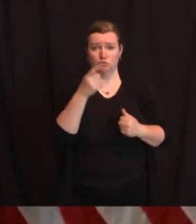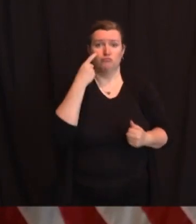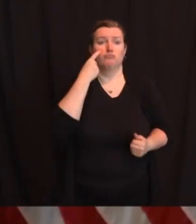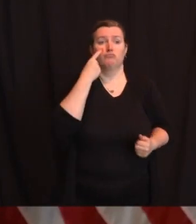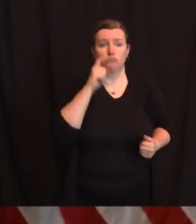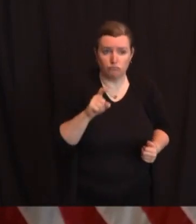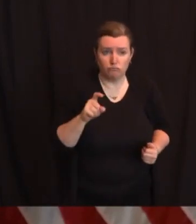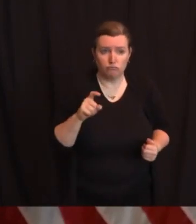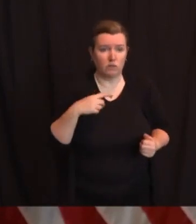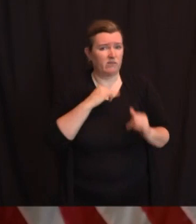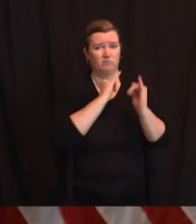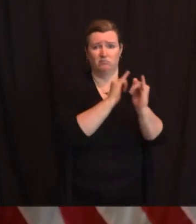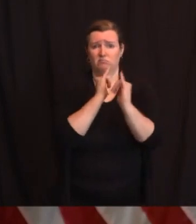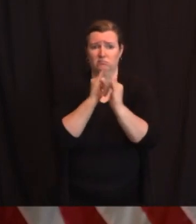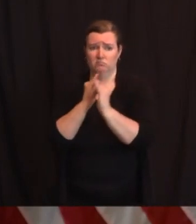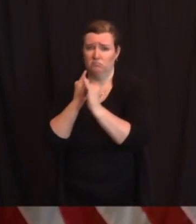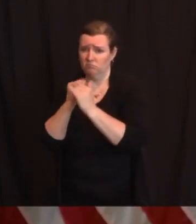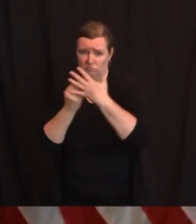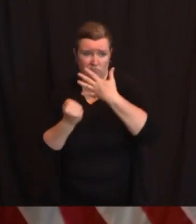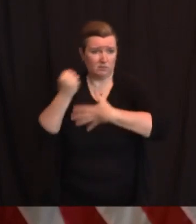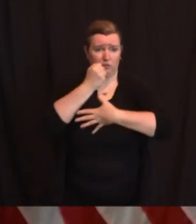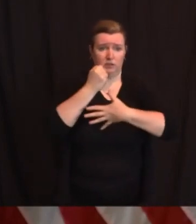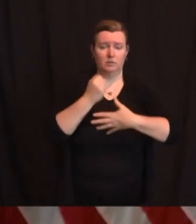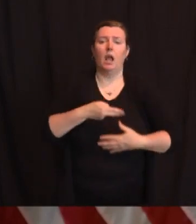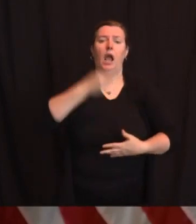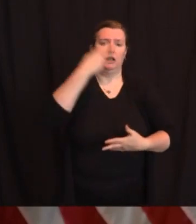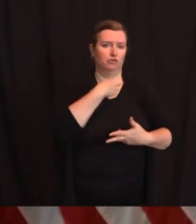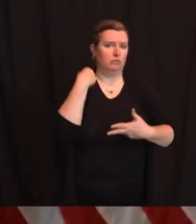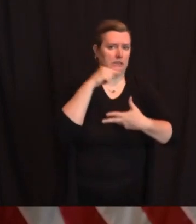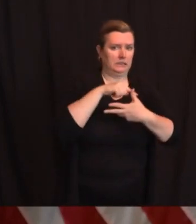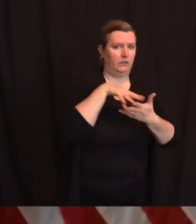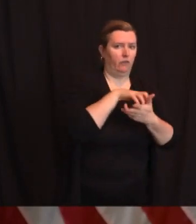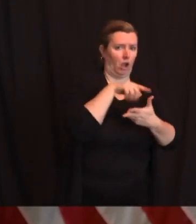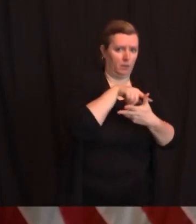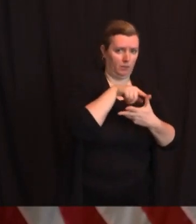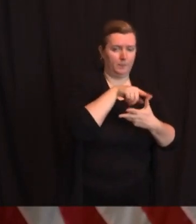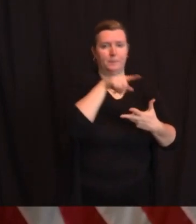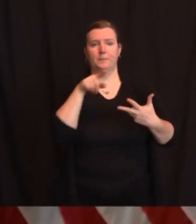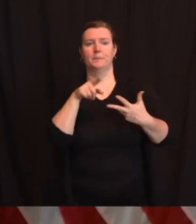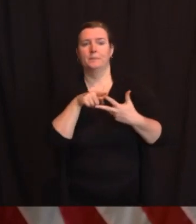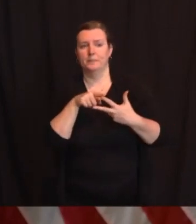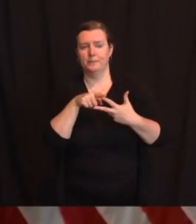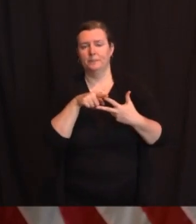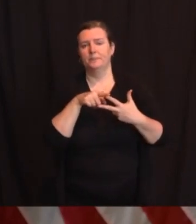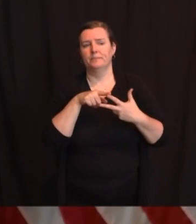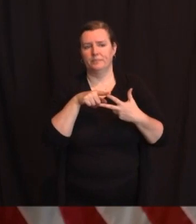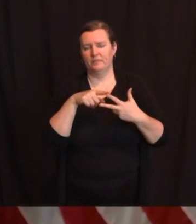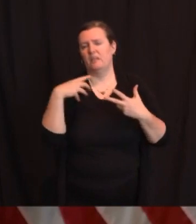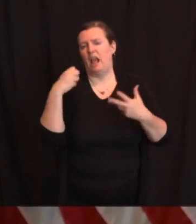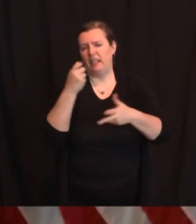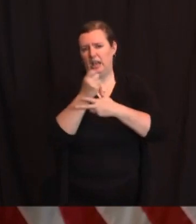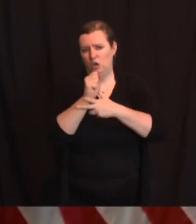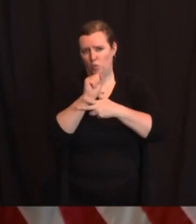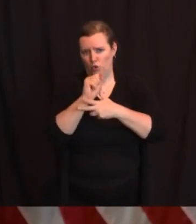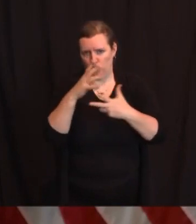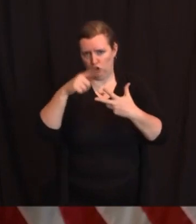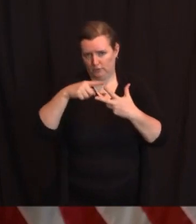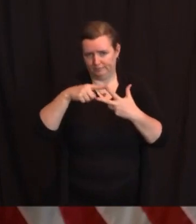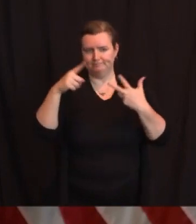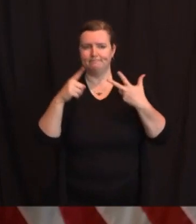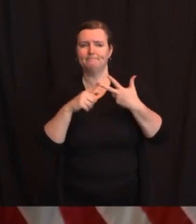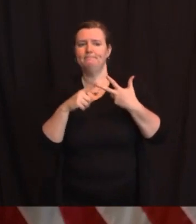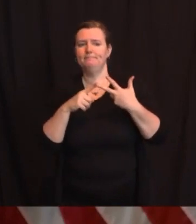is vulnerables, high-risk population, general population. The capacity is coming up such